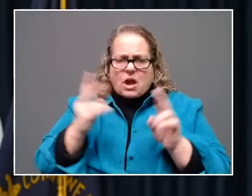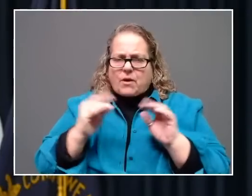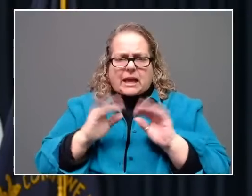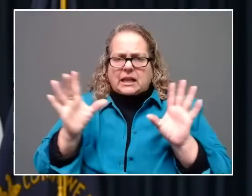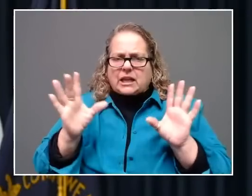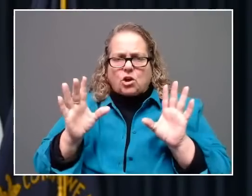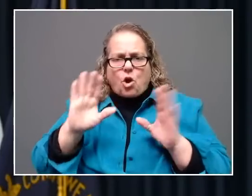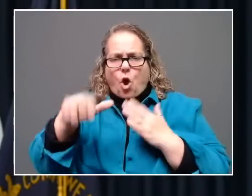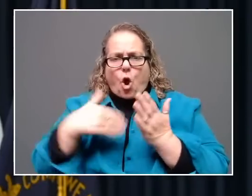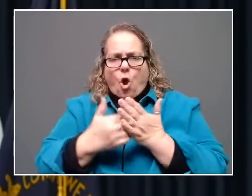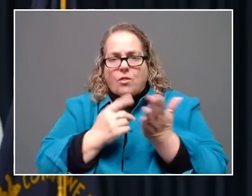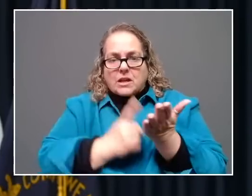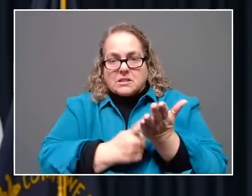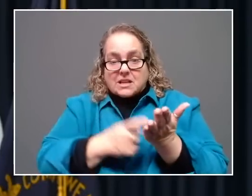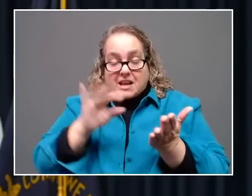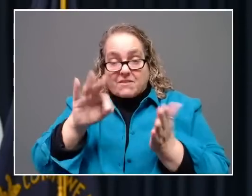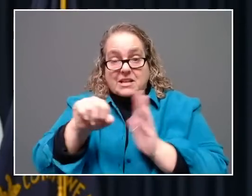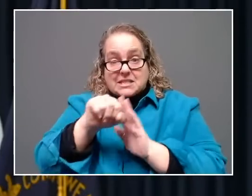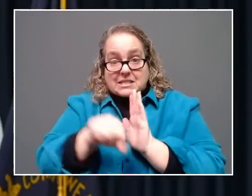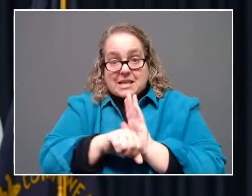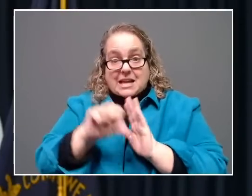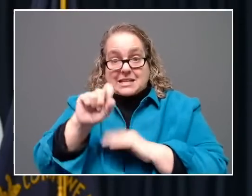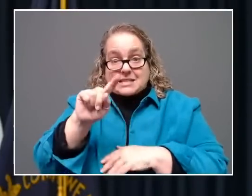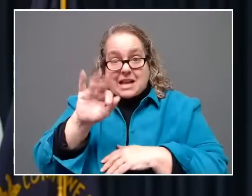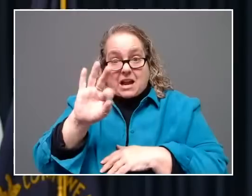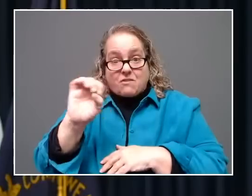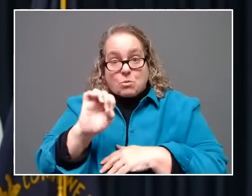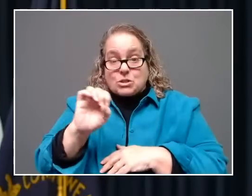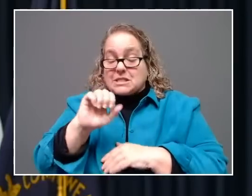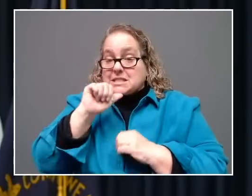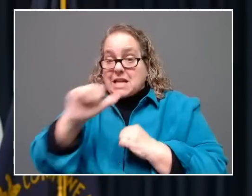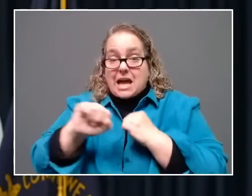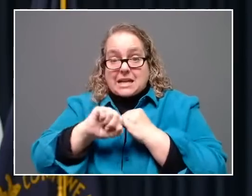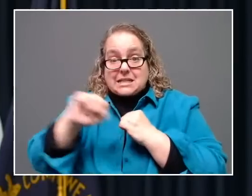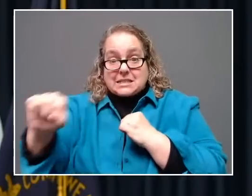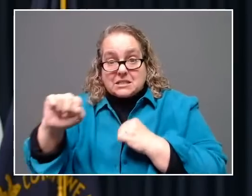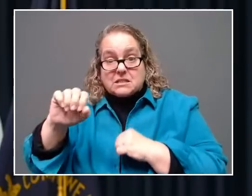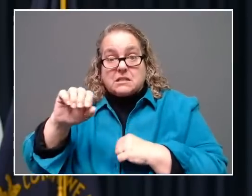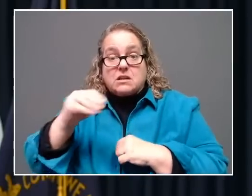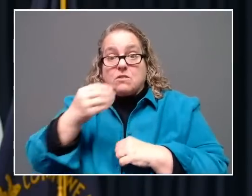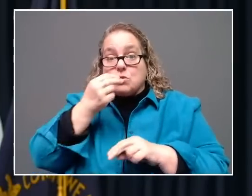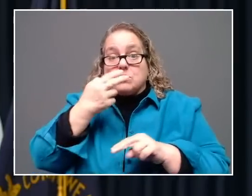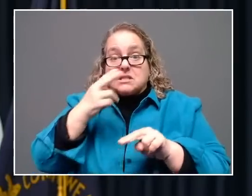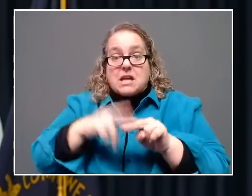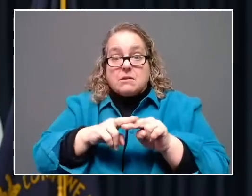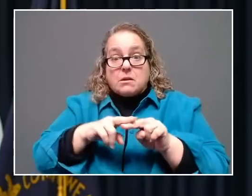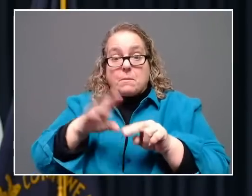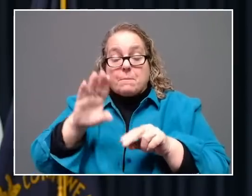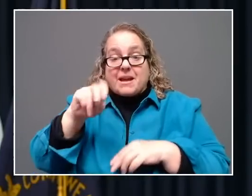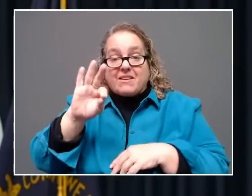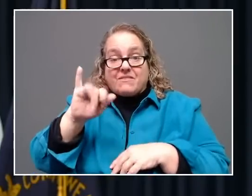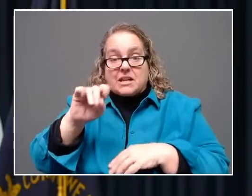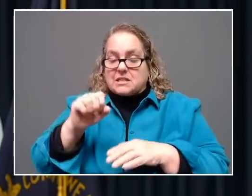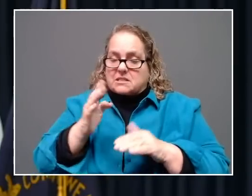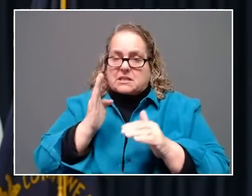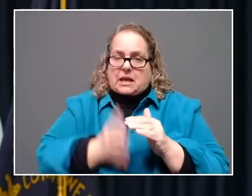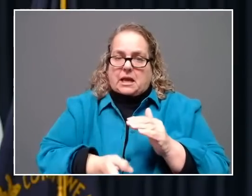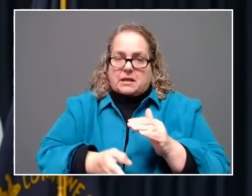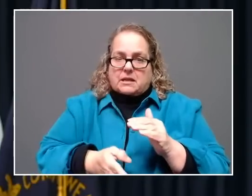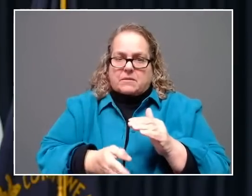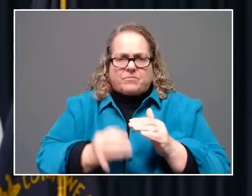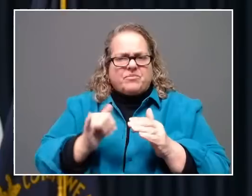the state of emergency isn't extended, the SNAP benefits end. That's been a part of every negotiation we've been